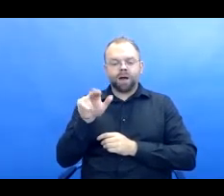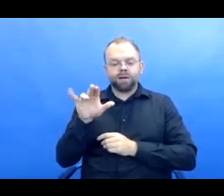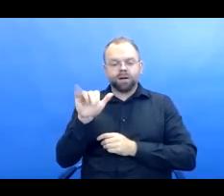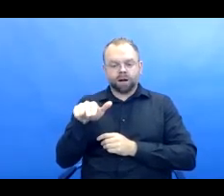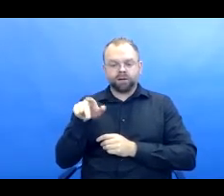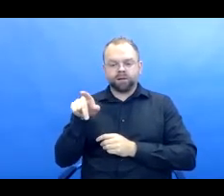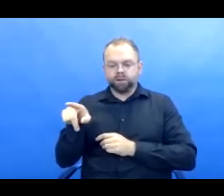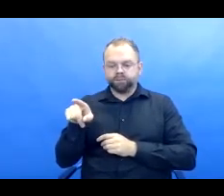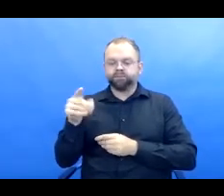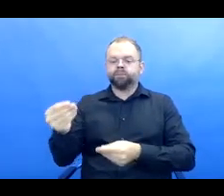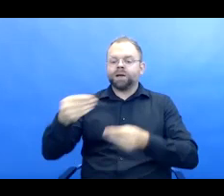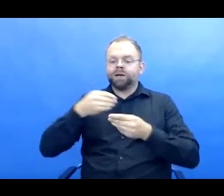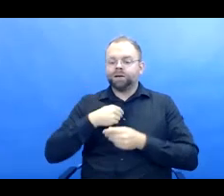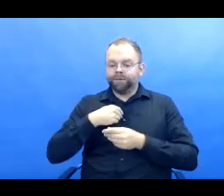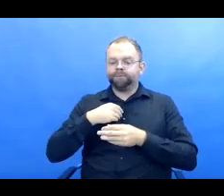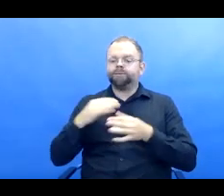Meenakshi?